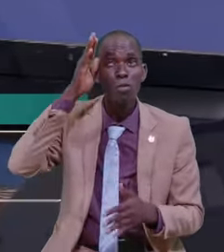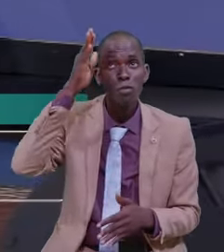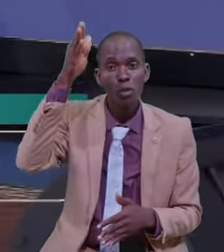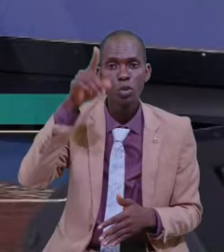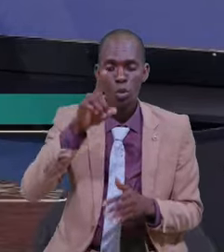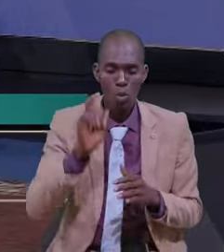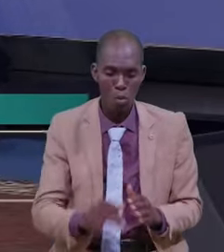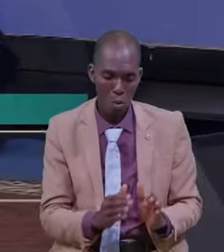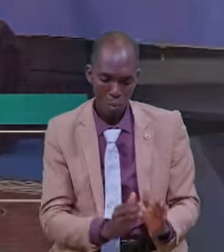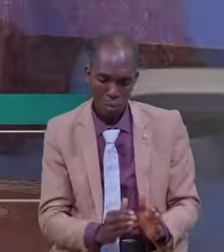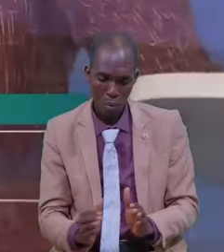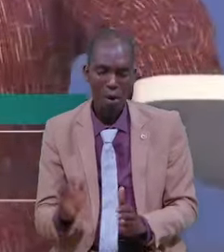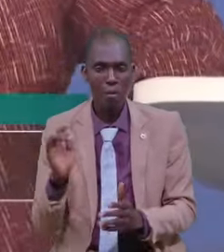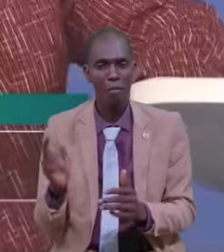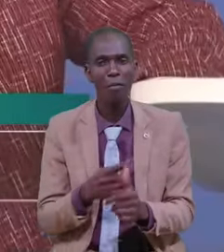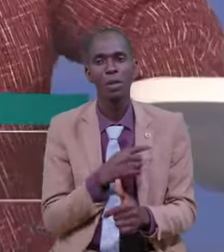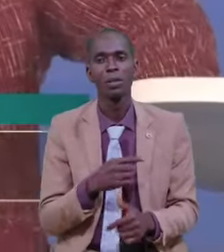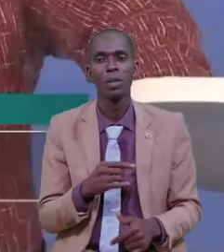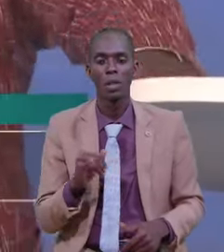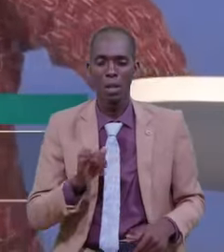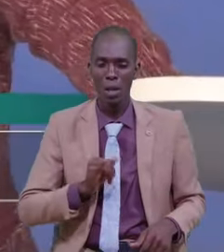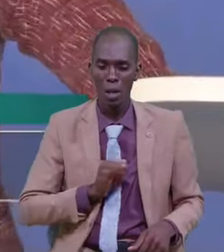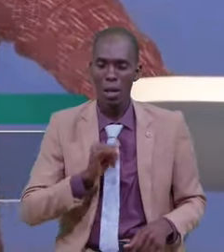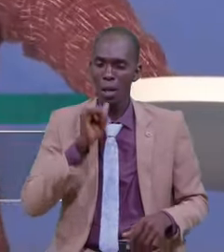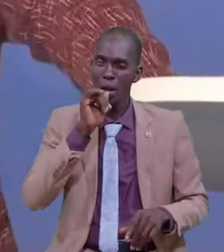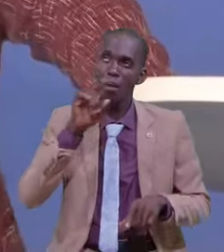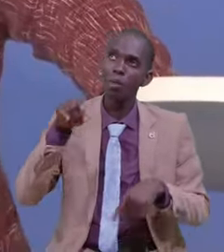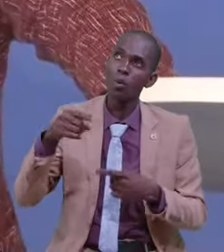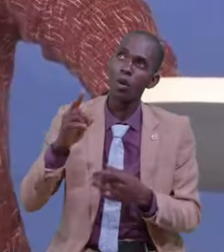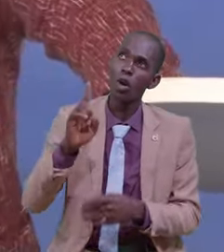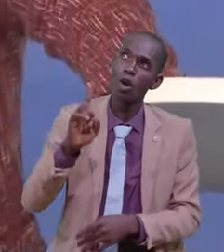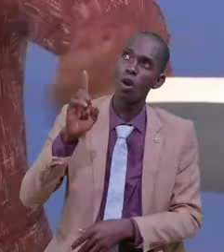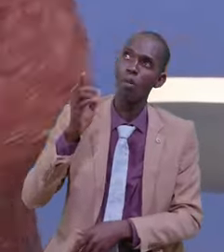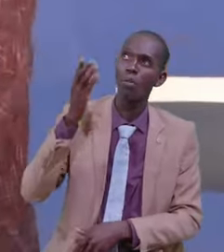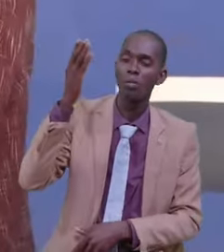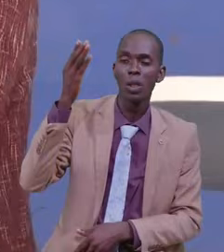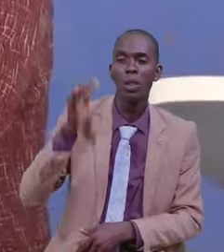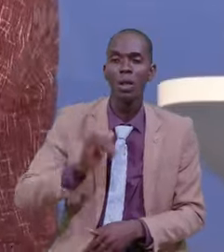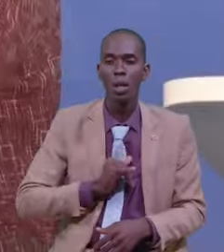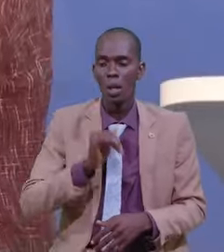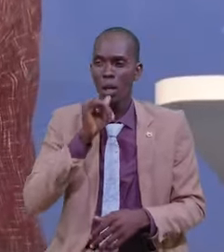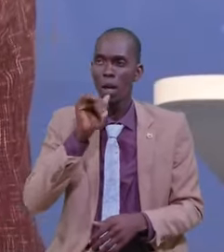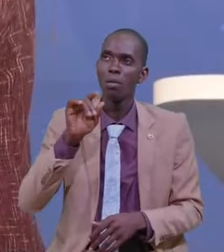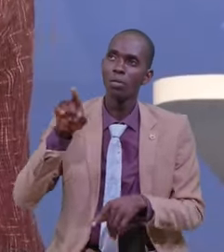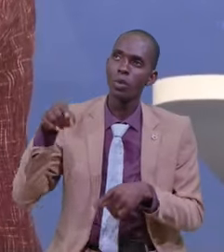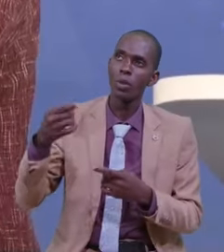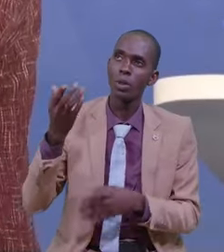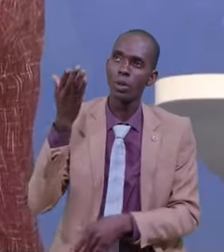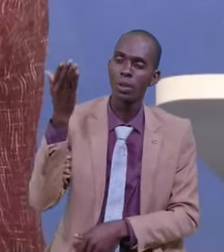that first. I am getting there. I am going there. I